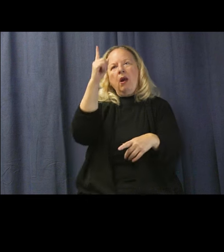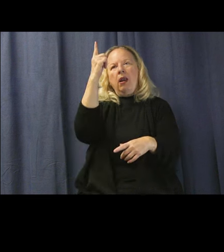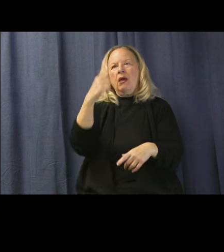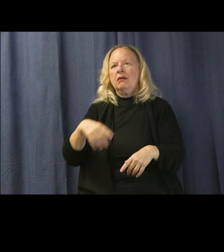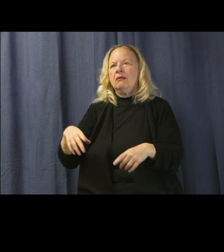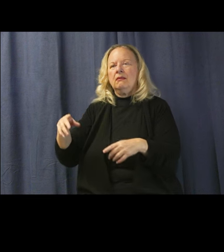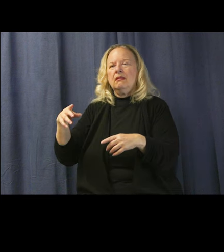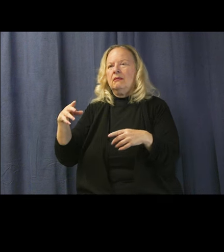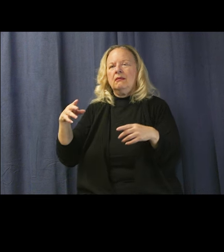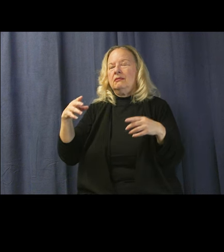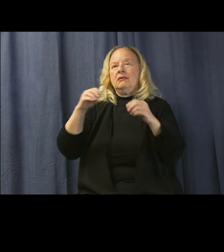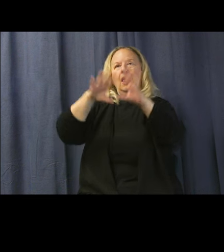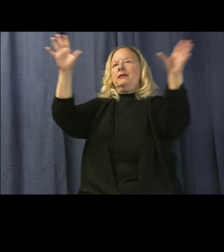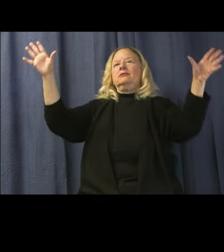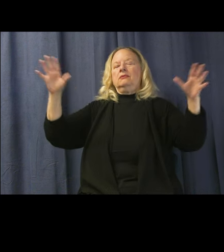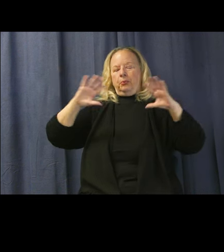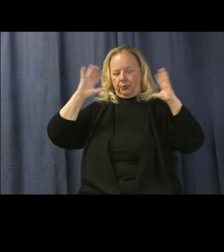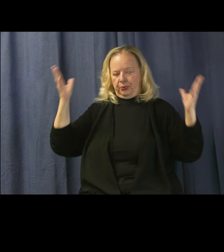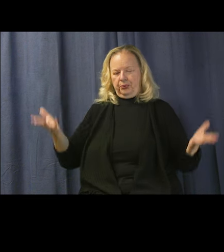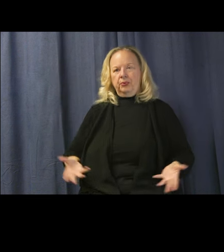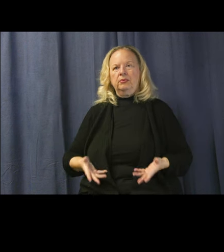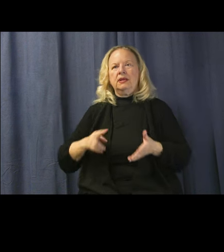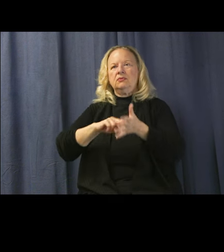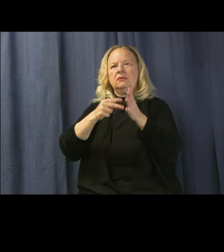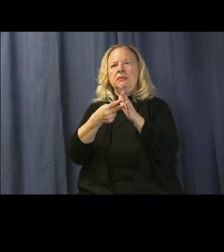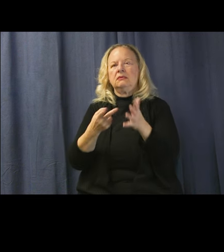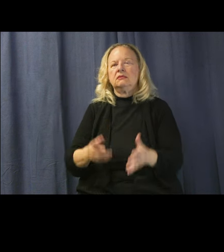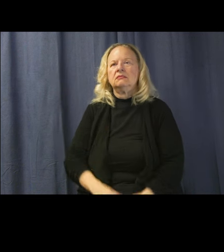Or. He's clothed himself with light.